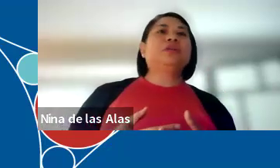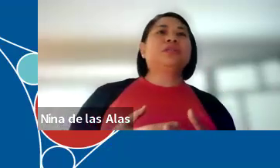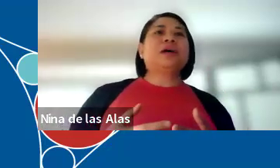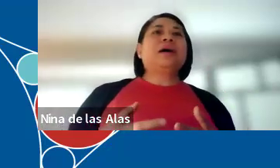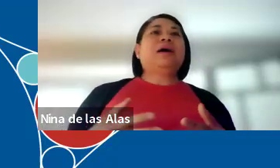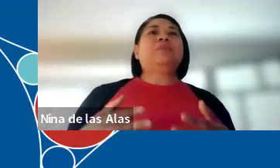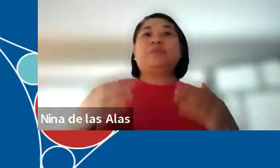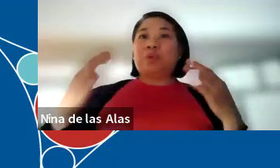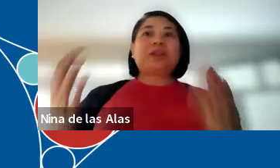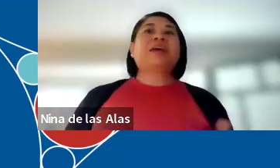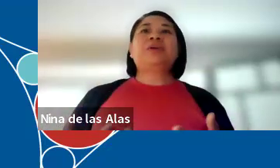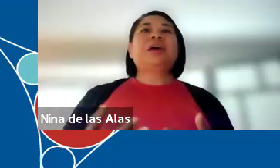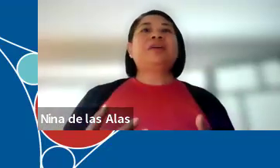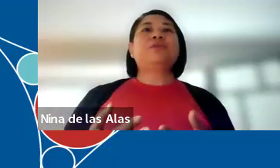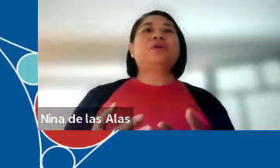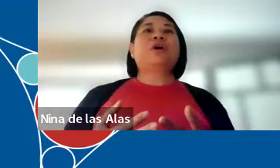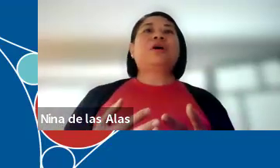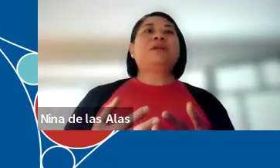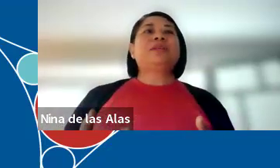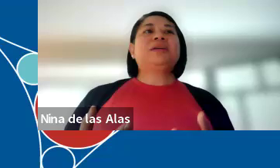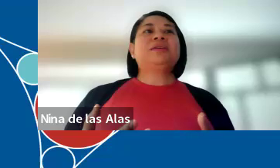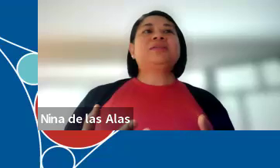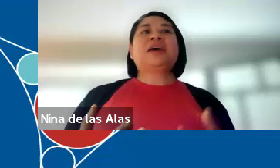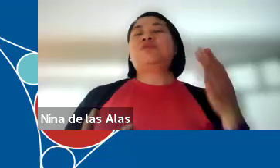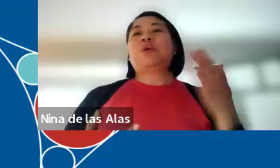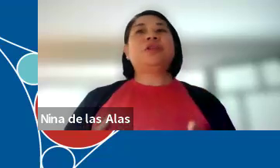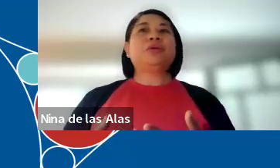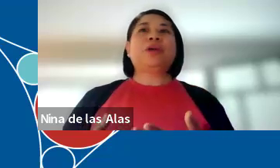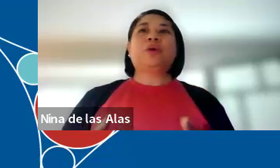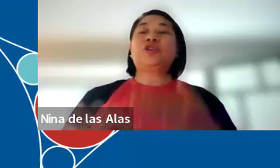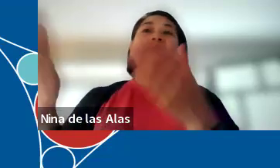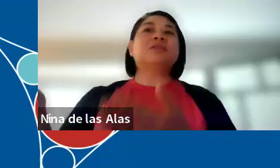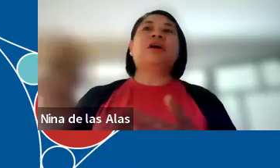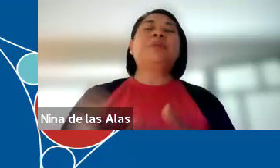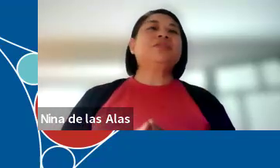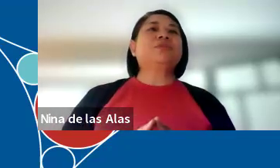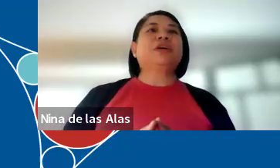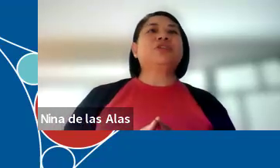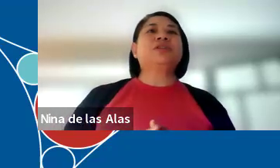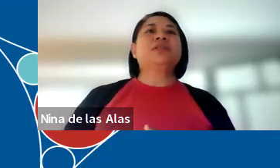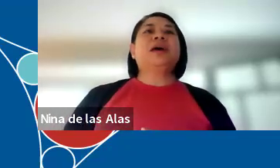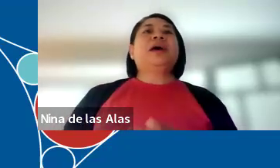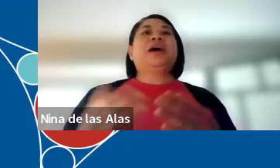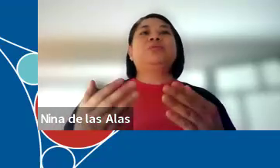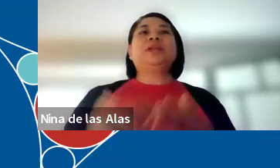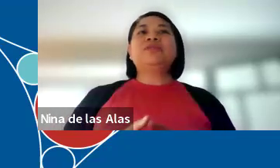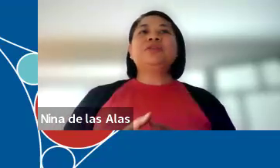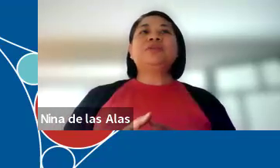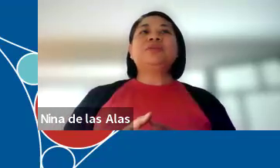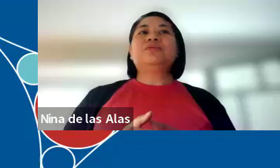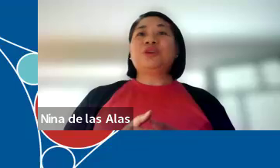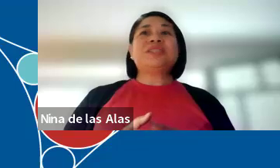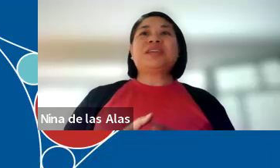in their fields. We want to thank you again for attending this and for all the great questions and comments and reflections. And we'd